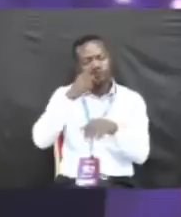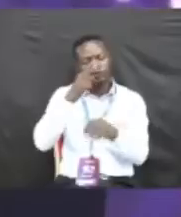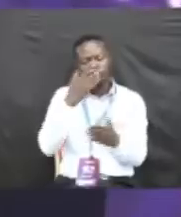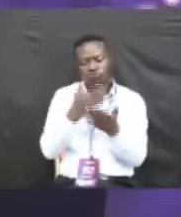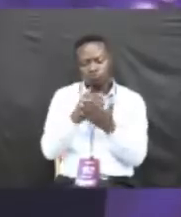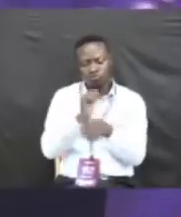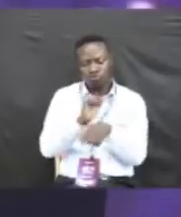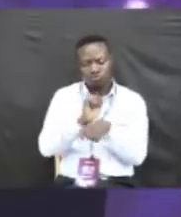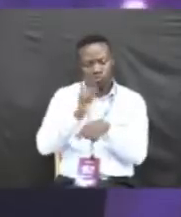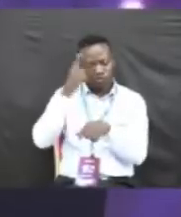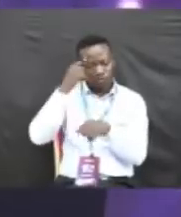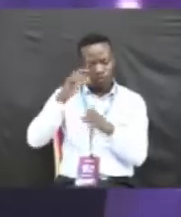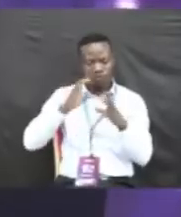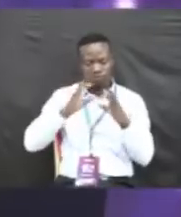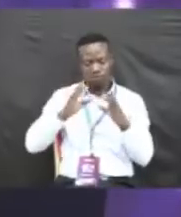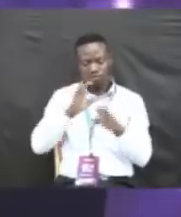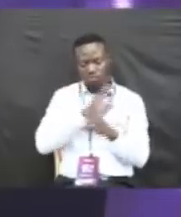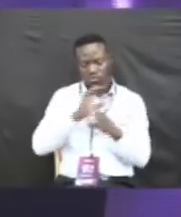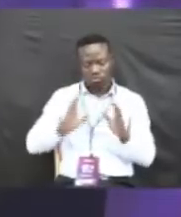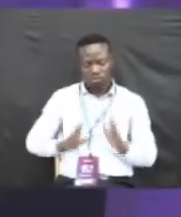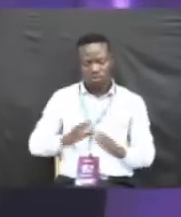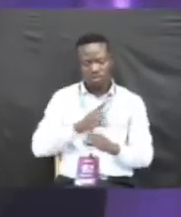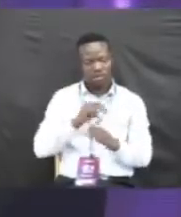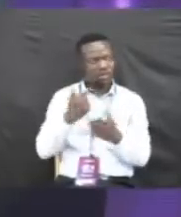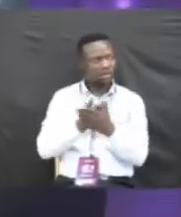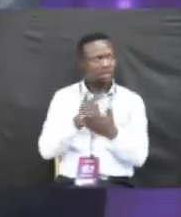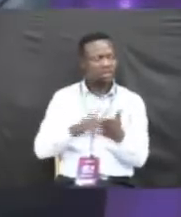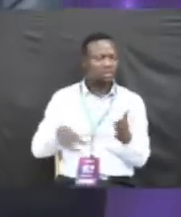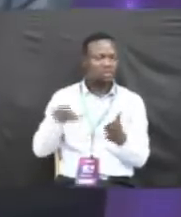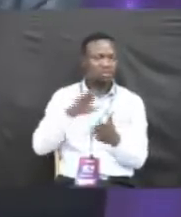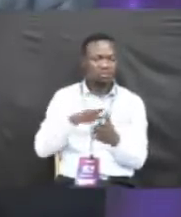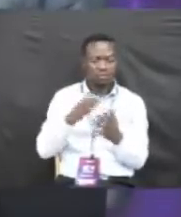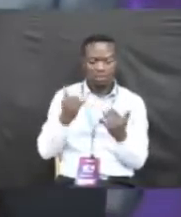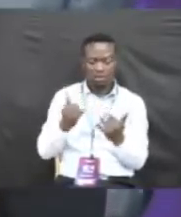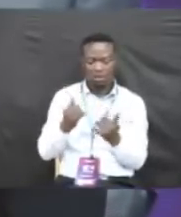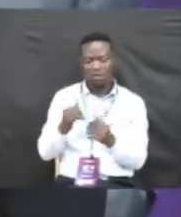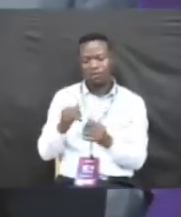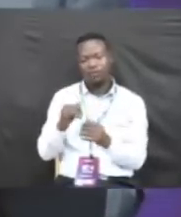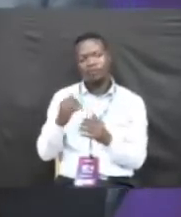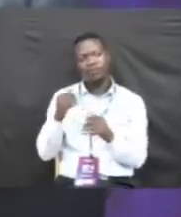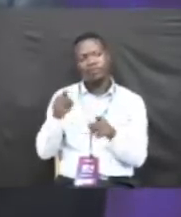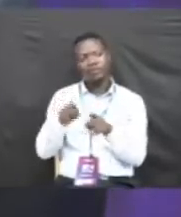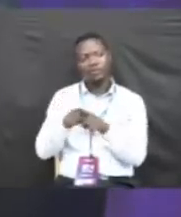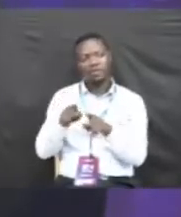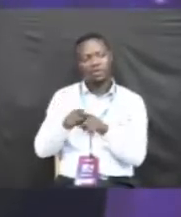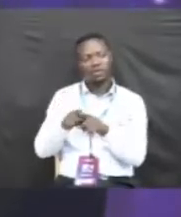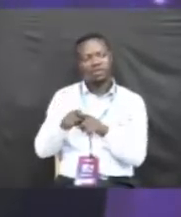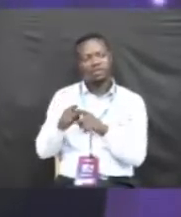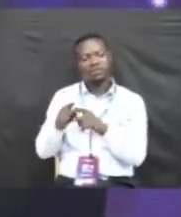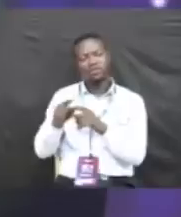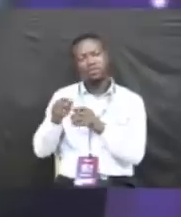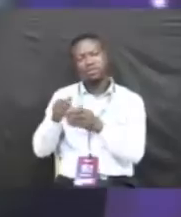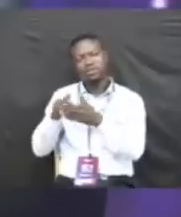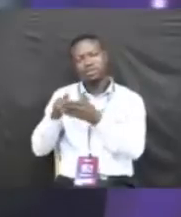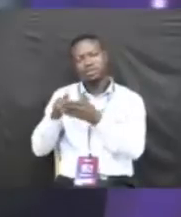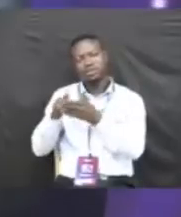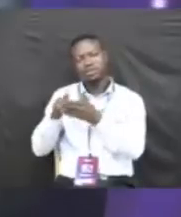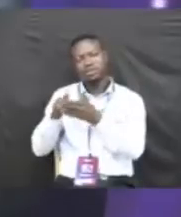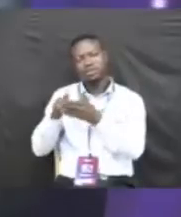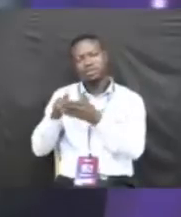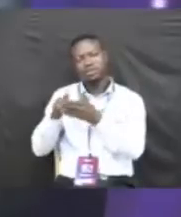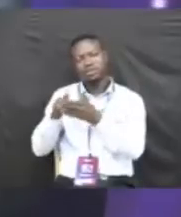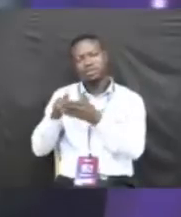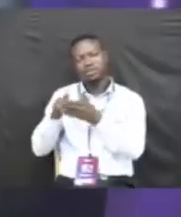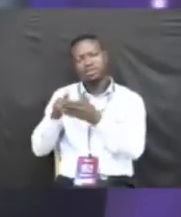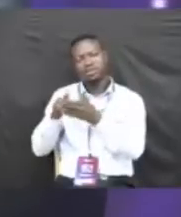Christ and the nation Ghana. As a key founding member church of GPCC, we recognize that